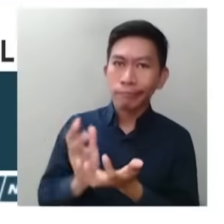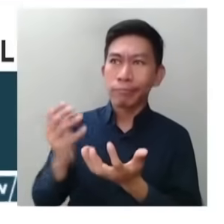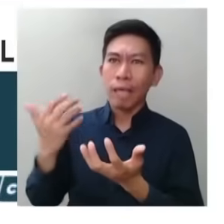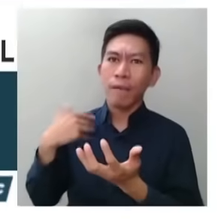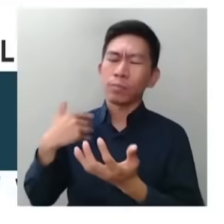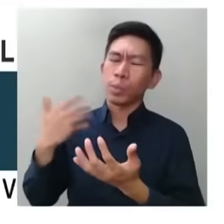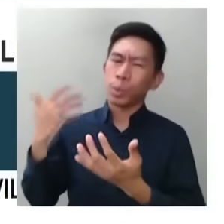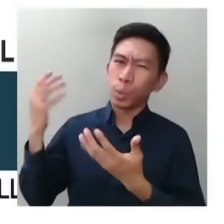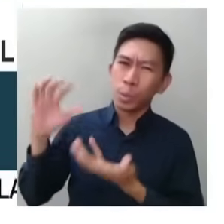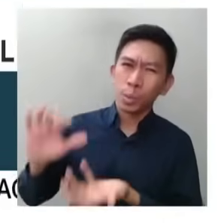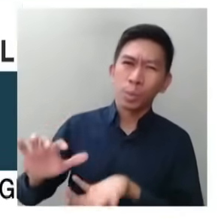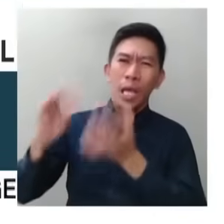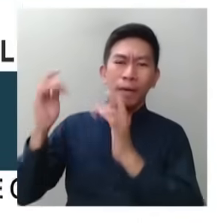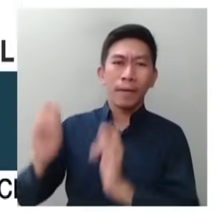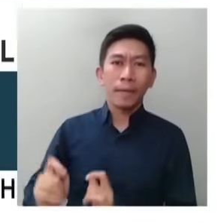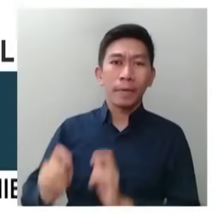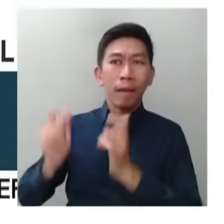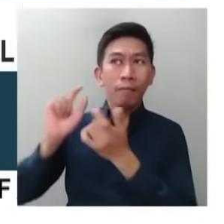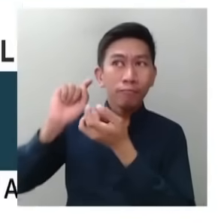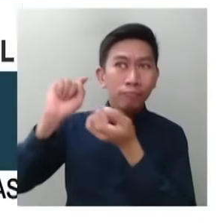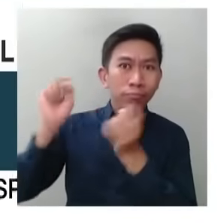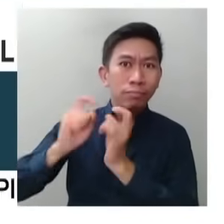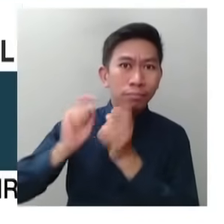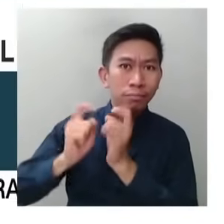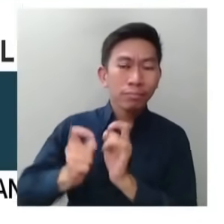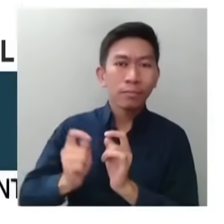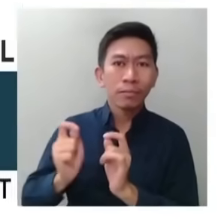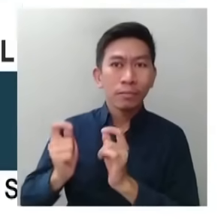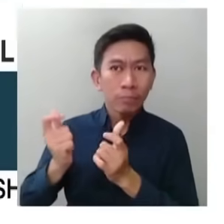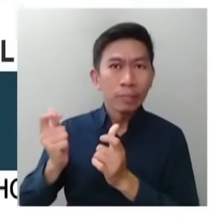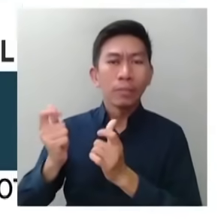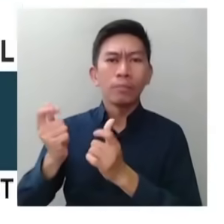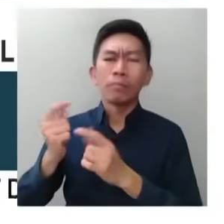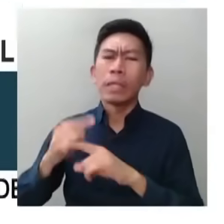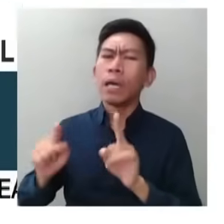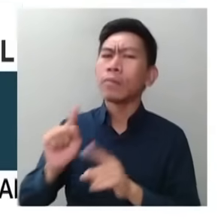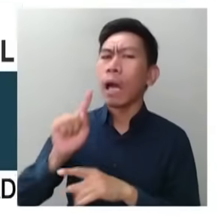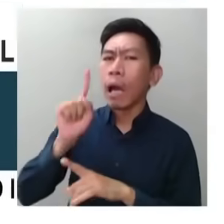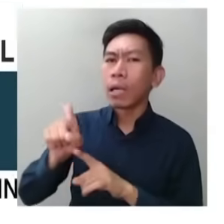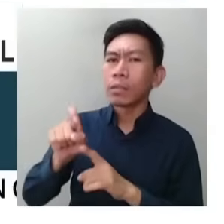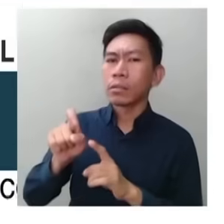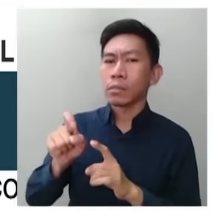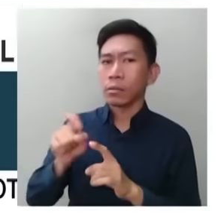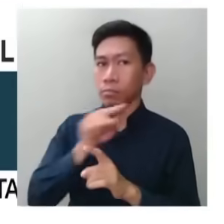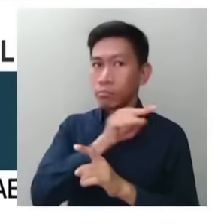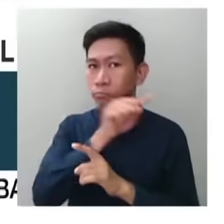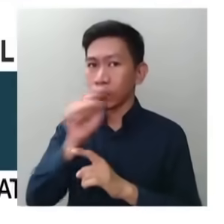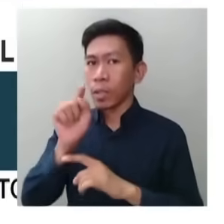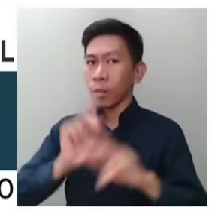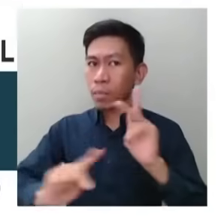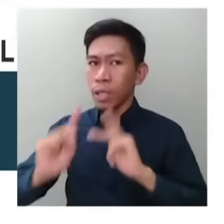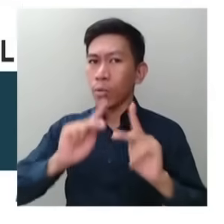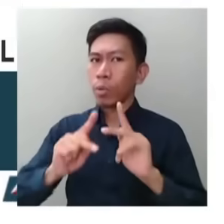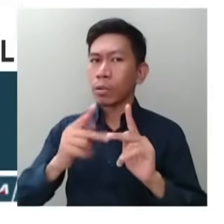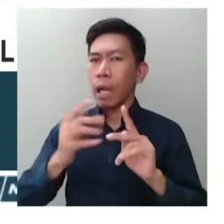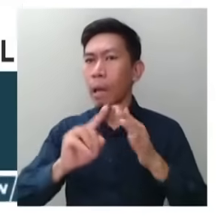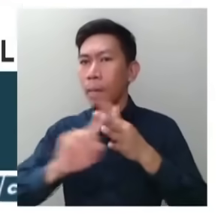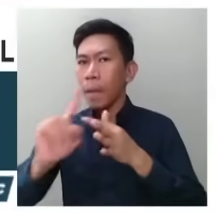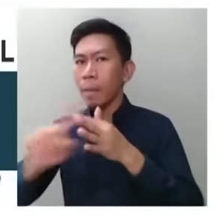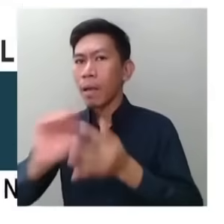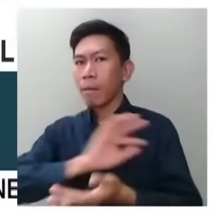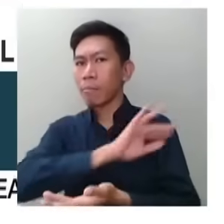a few minutes ago, based on what you said, how do you think, how soon can all the affected residents go back to their